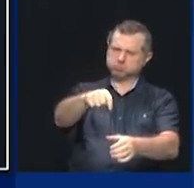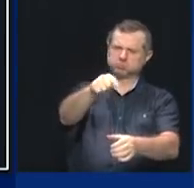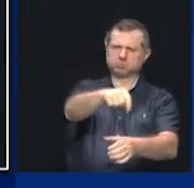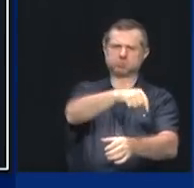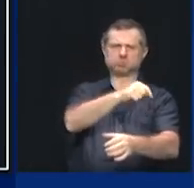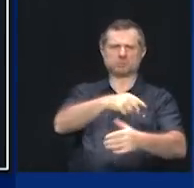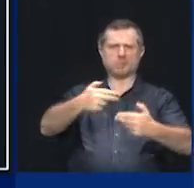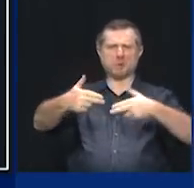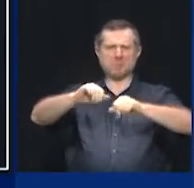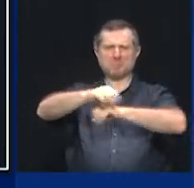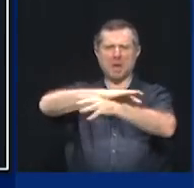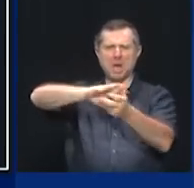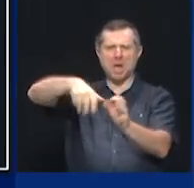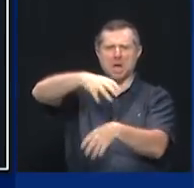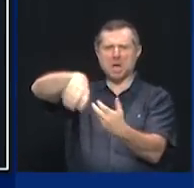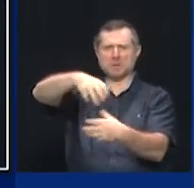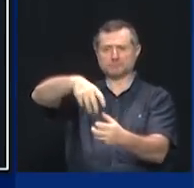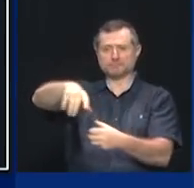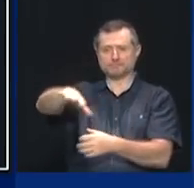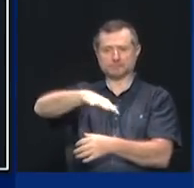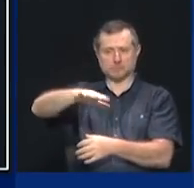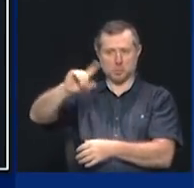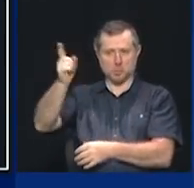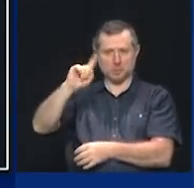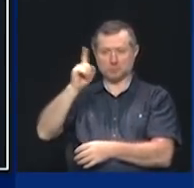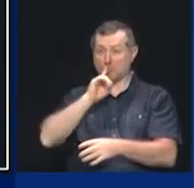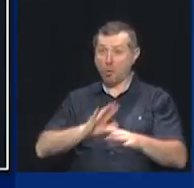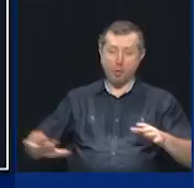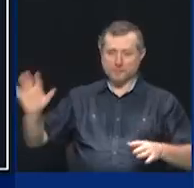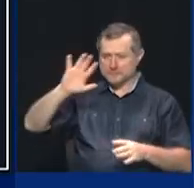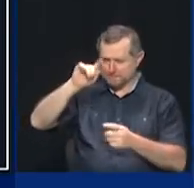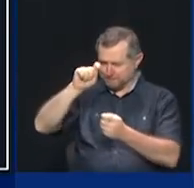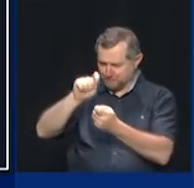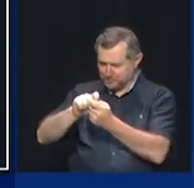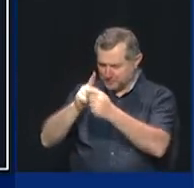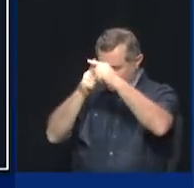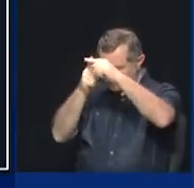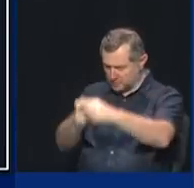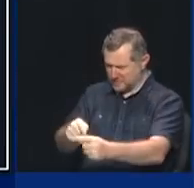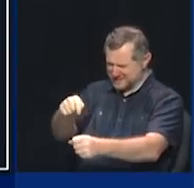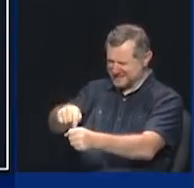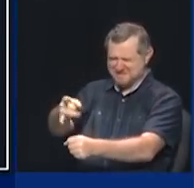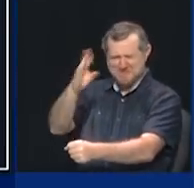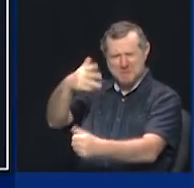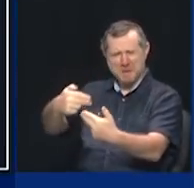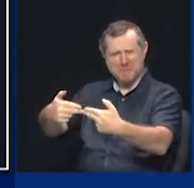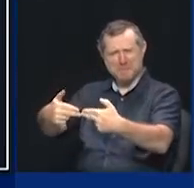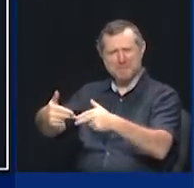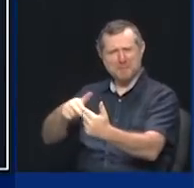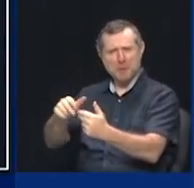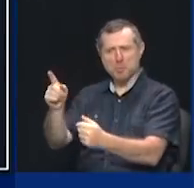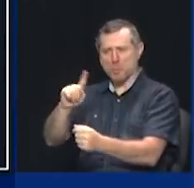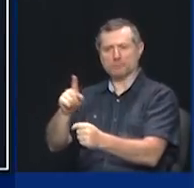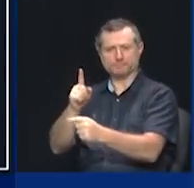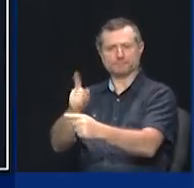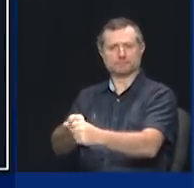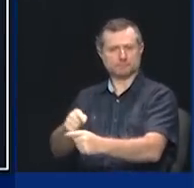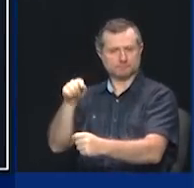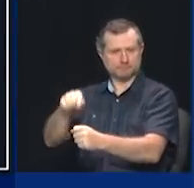not coming from every community everywhere. You can find out exactly where it's coming from, and you can target